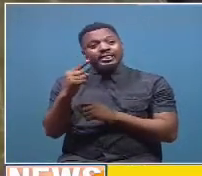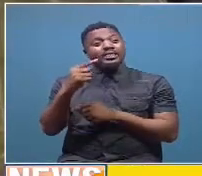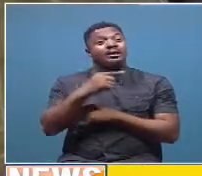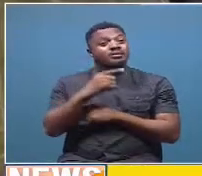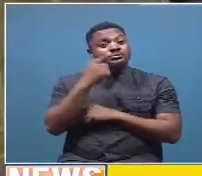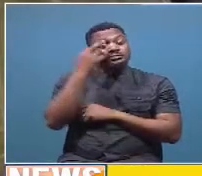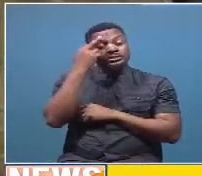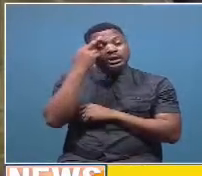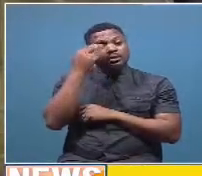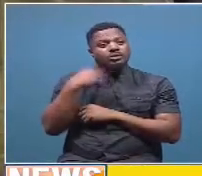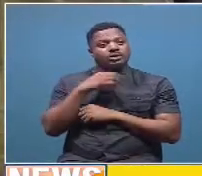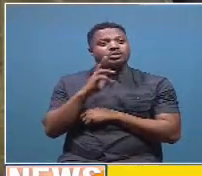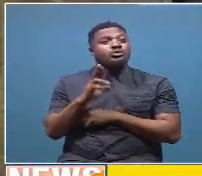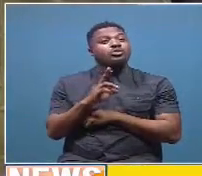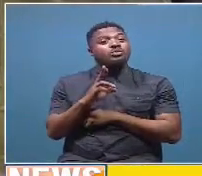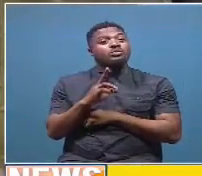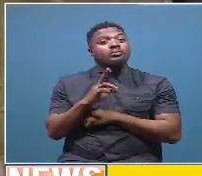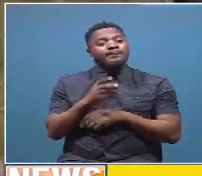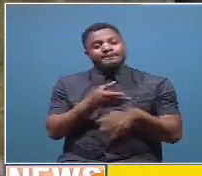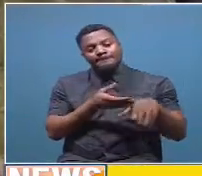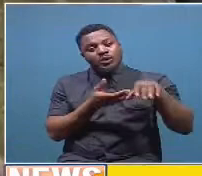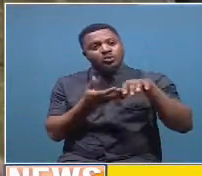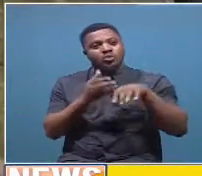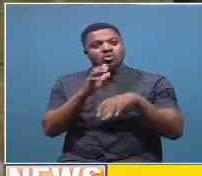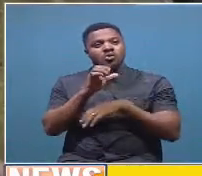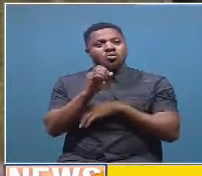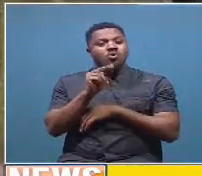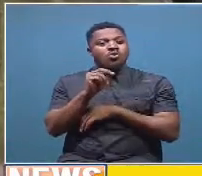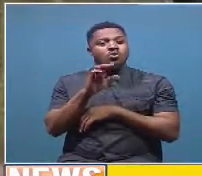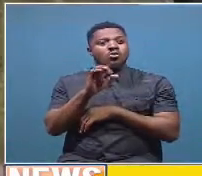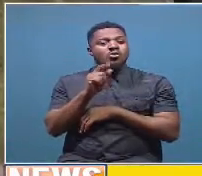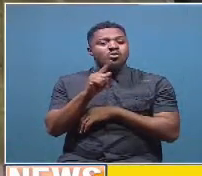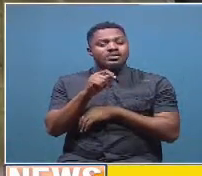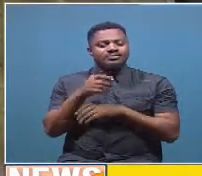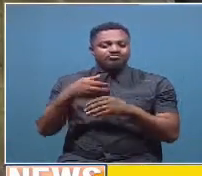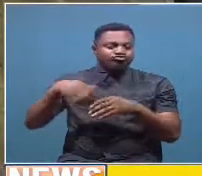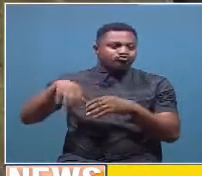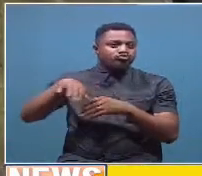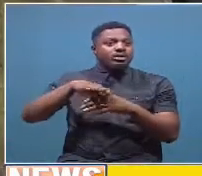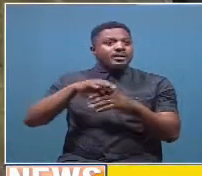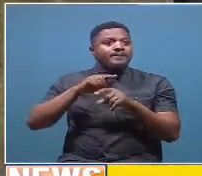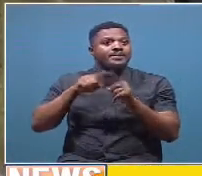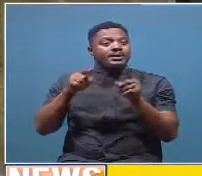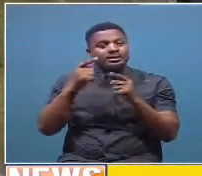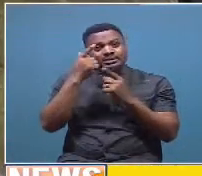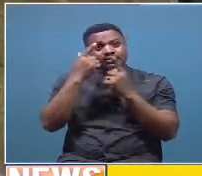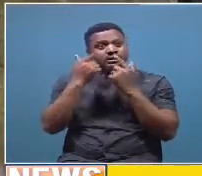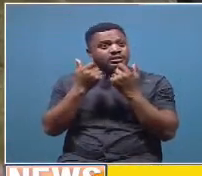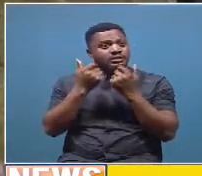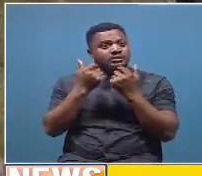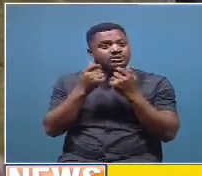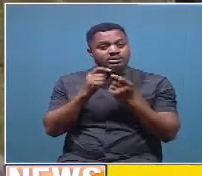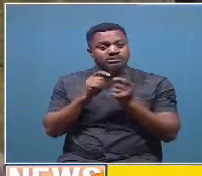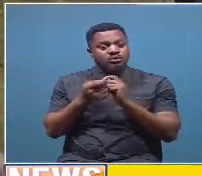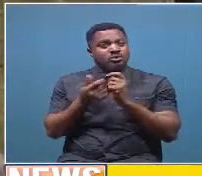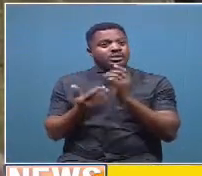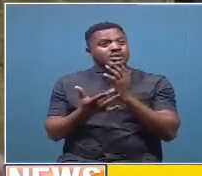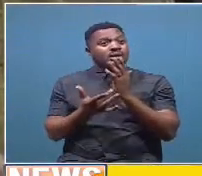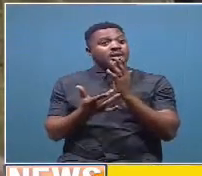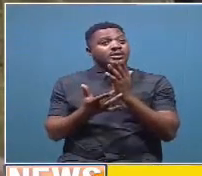because we are going to pour concrete, over it. But because of